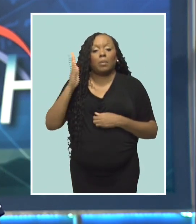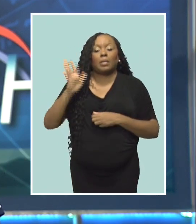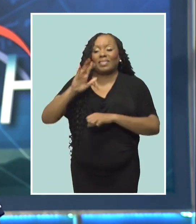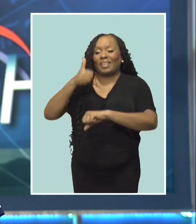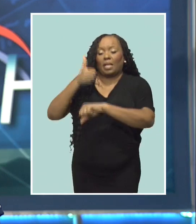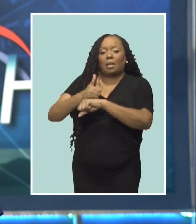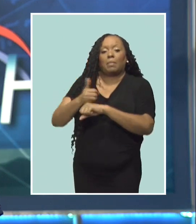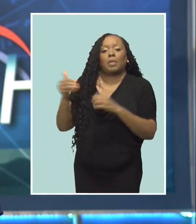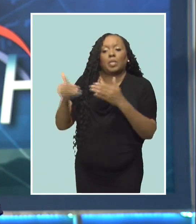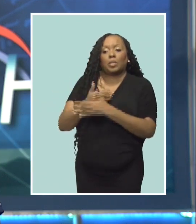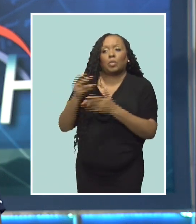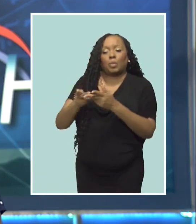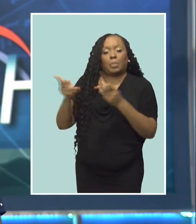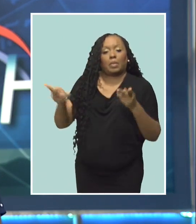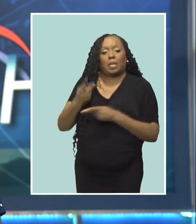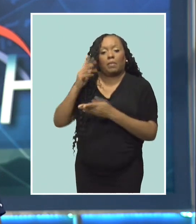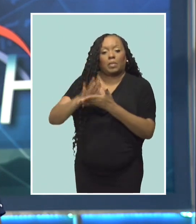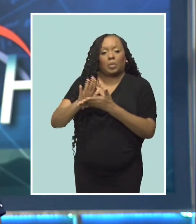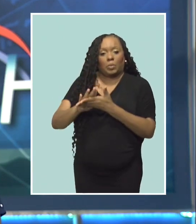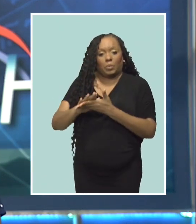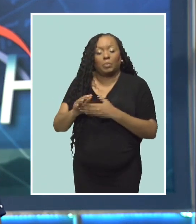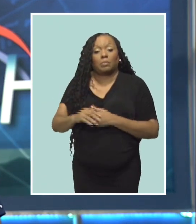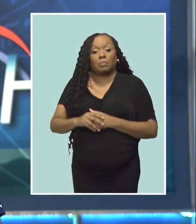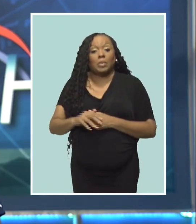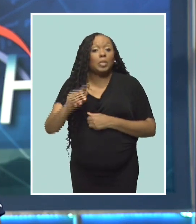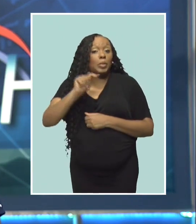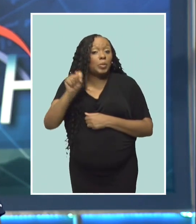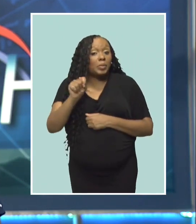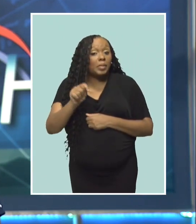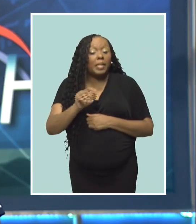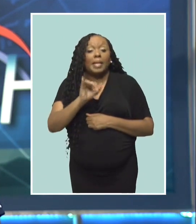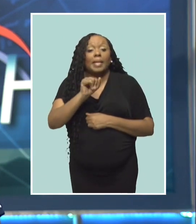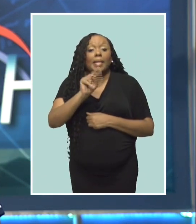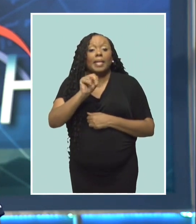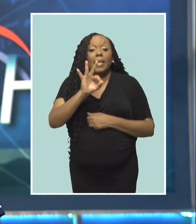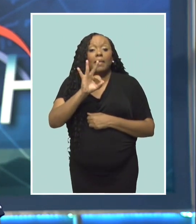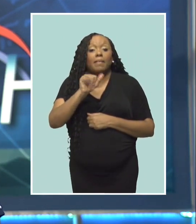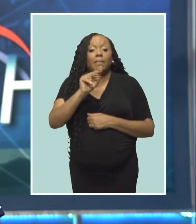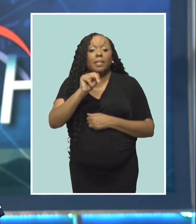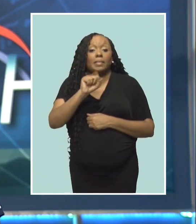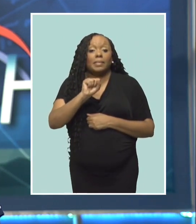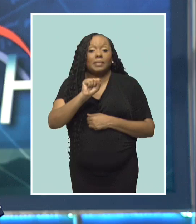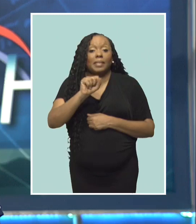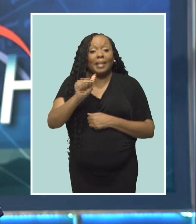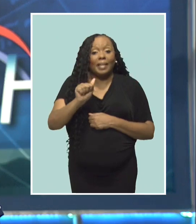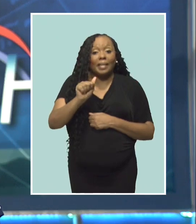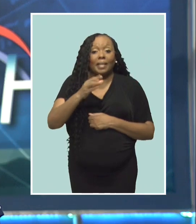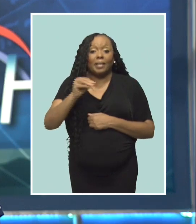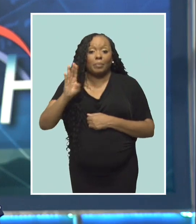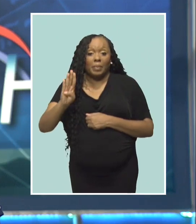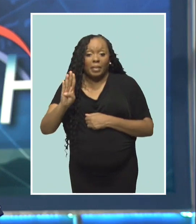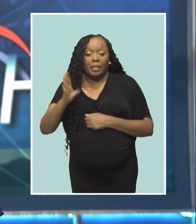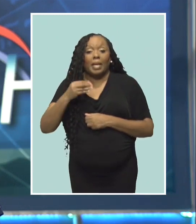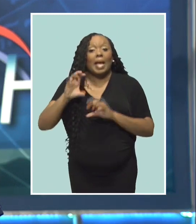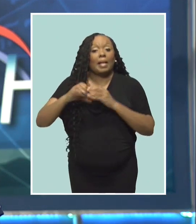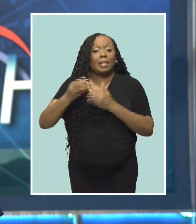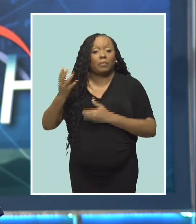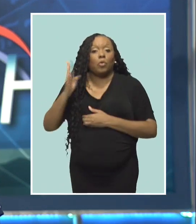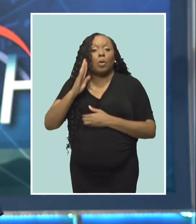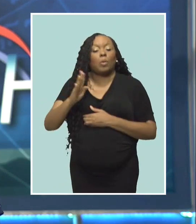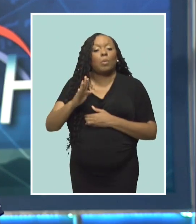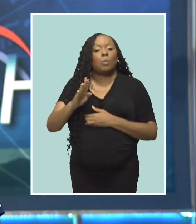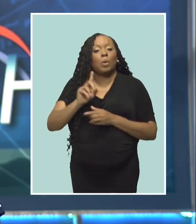at the new location. So from Tuesday, Infants A, Infants B, and some Class 4 students will report to the